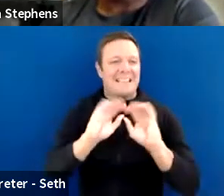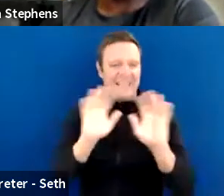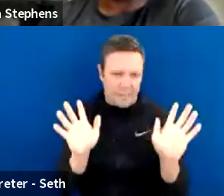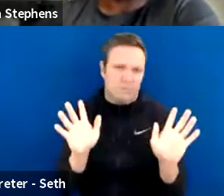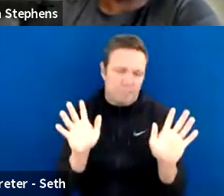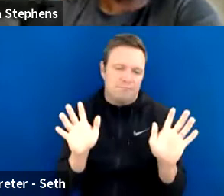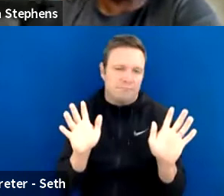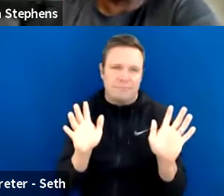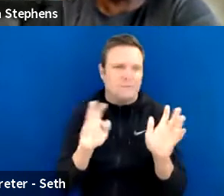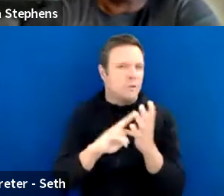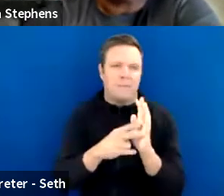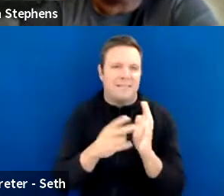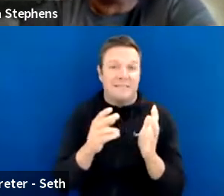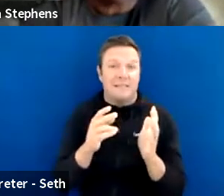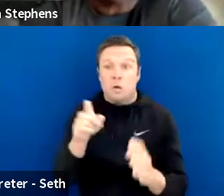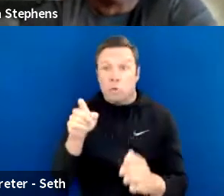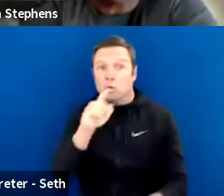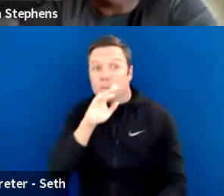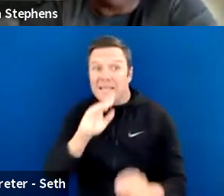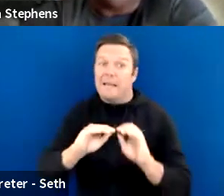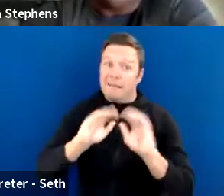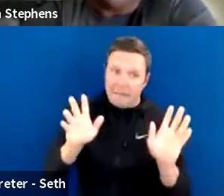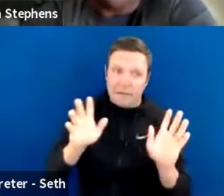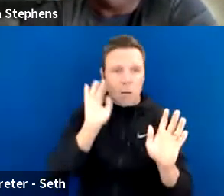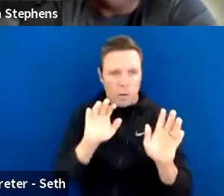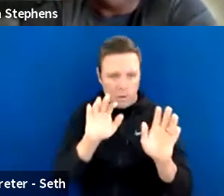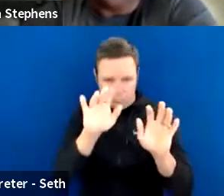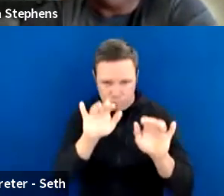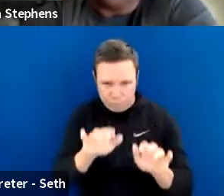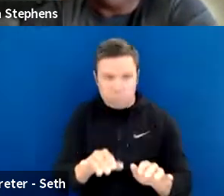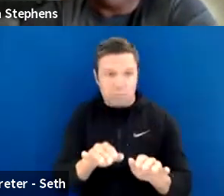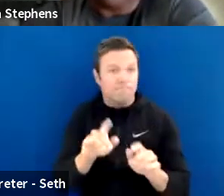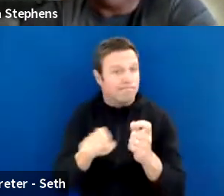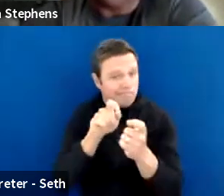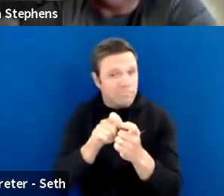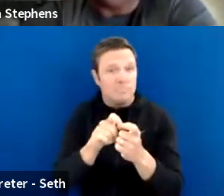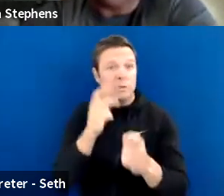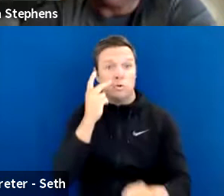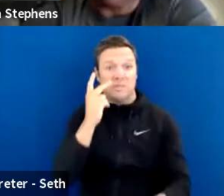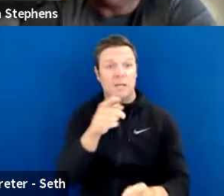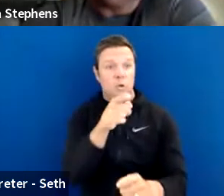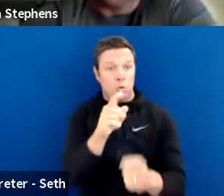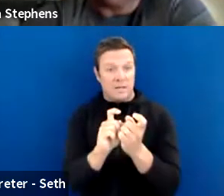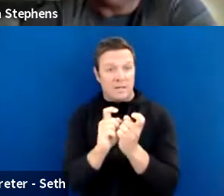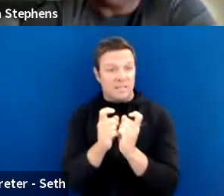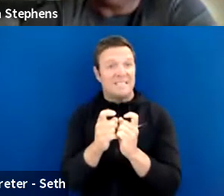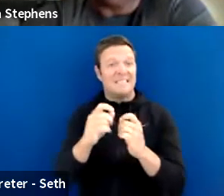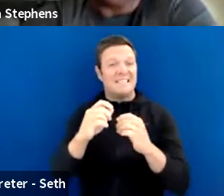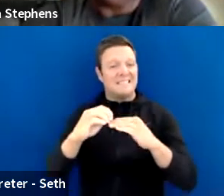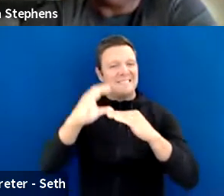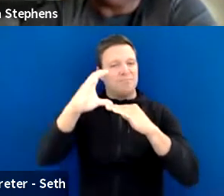feature is really quite amazing because not only can you see it across the screen, but you can adjust the size of the